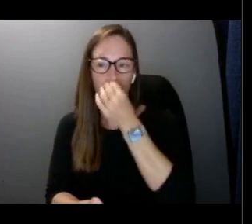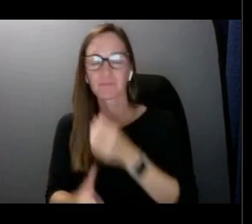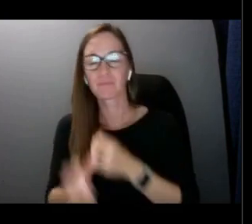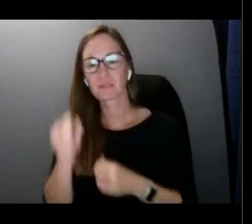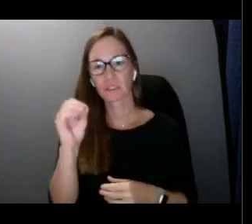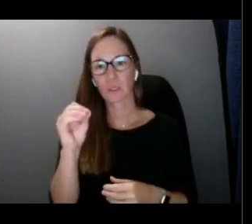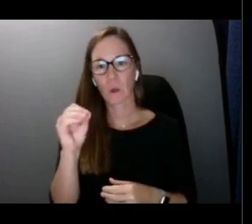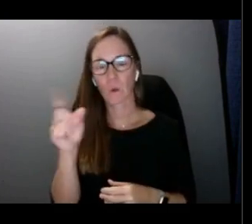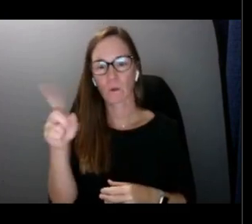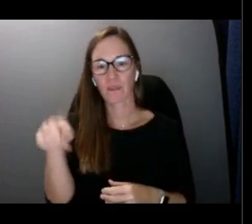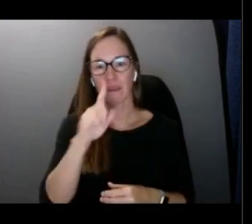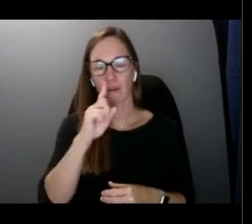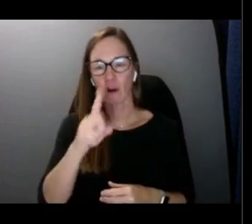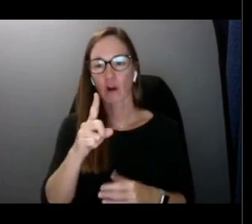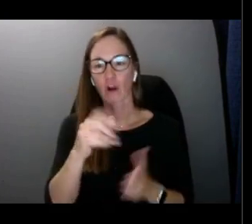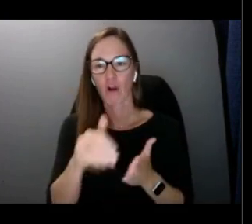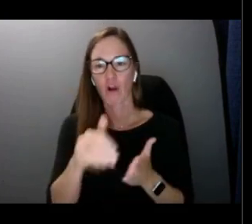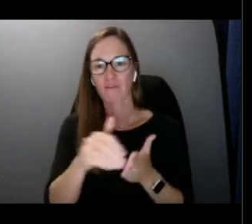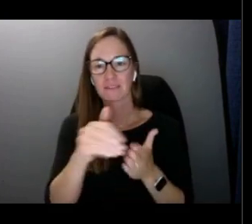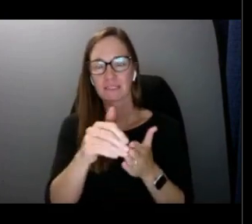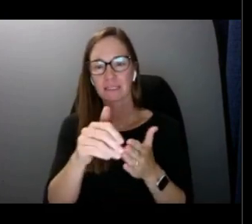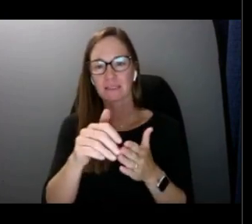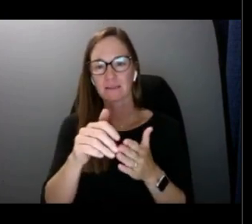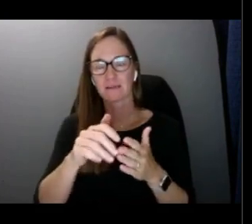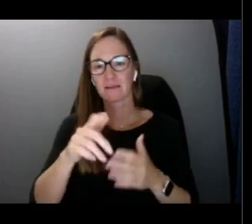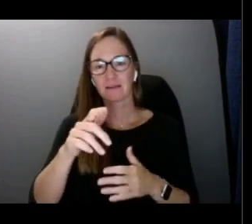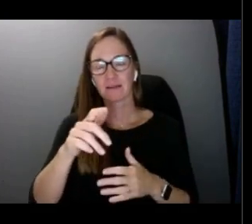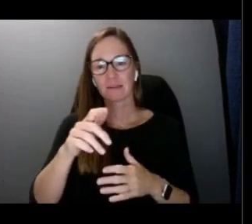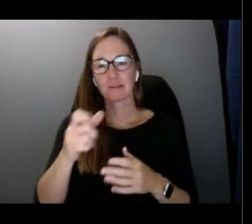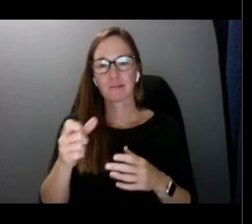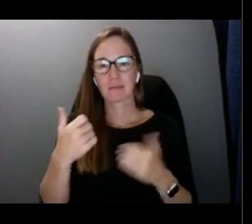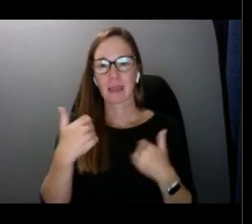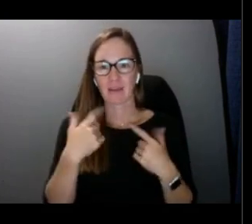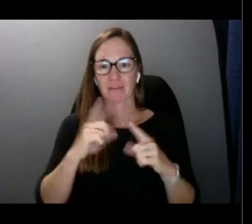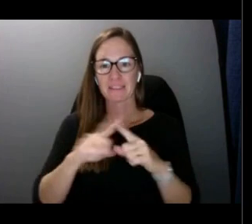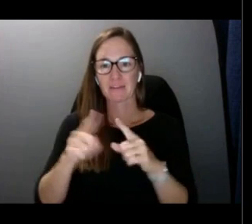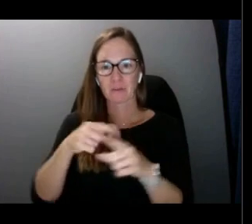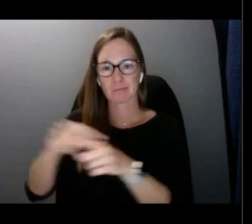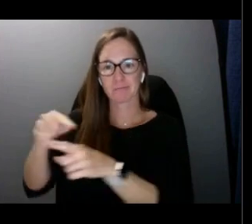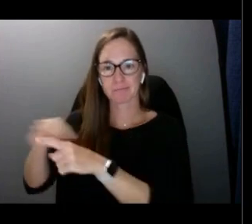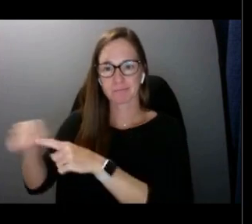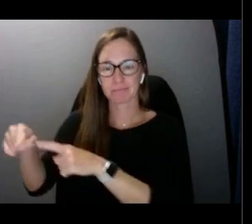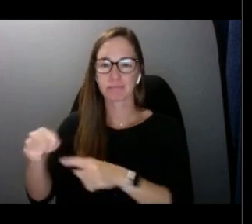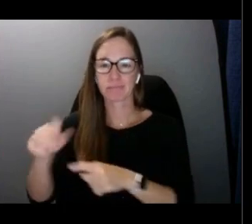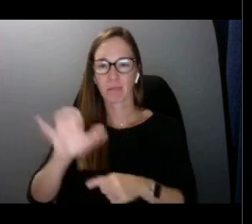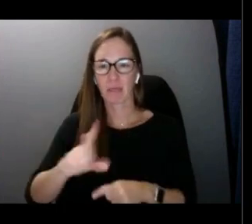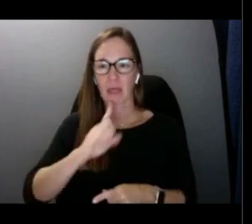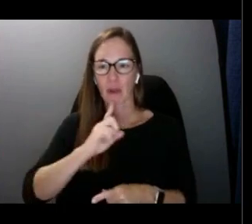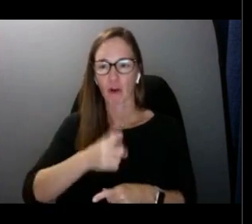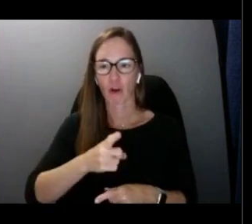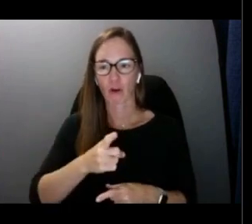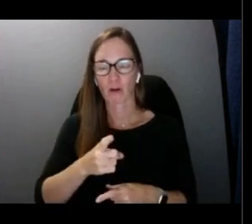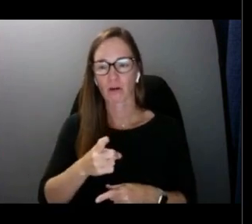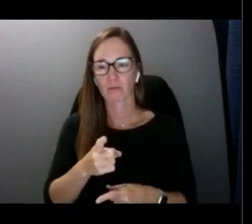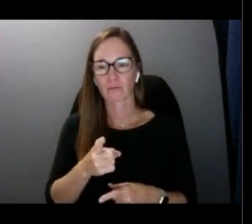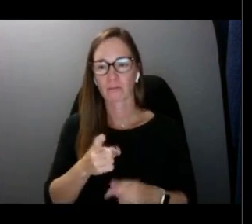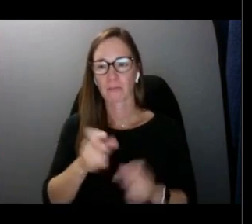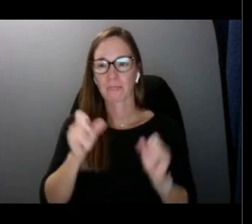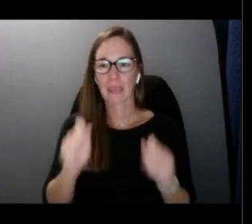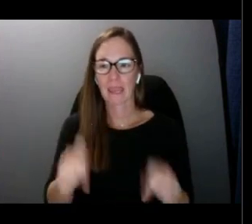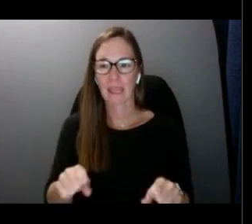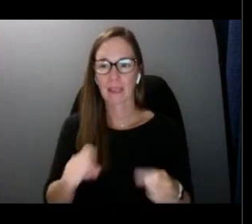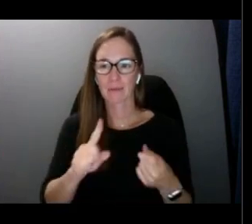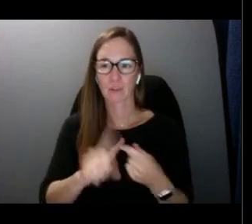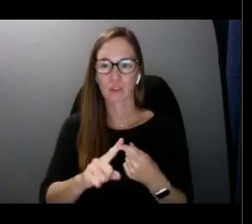So they are often transdisciplinary individuals that are able